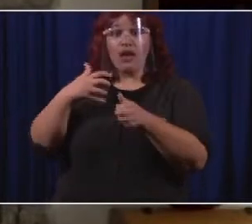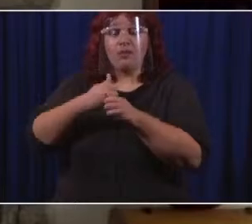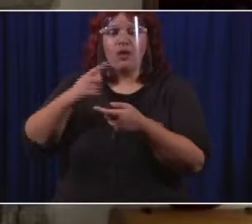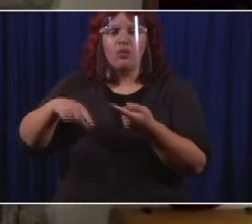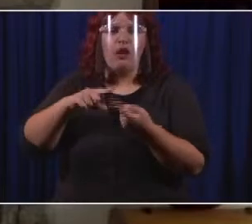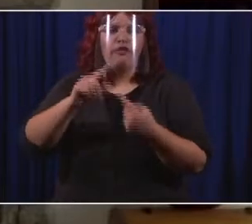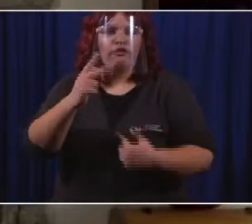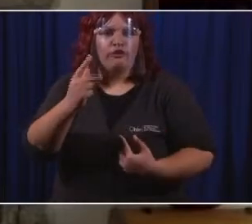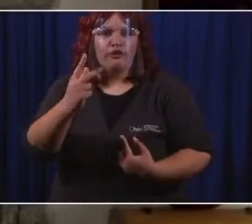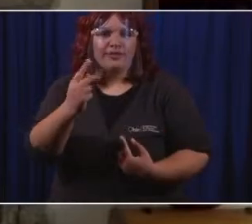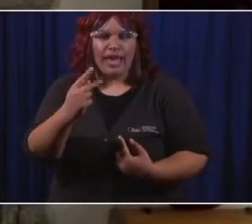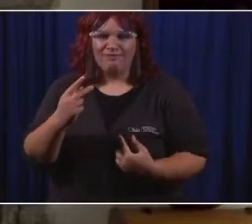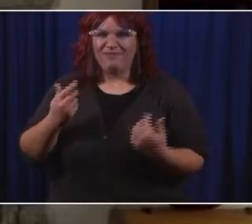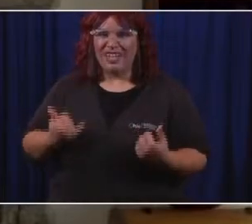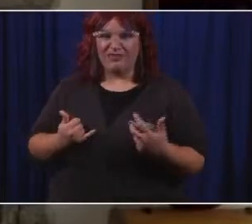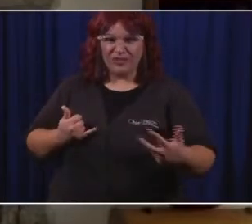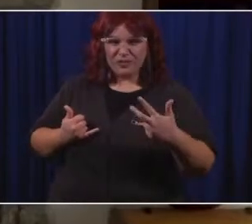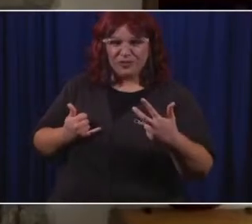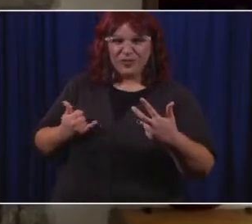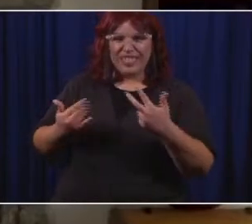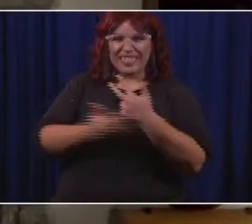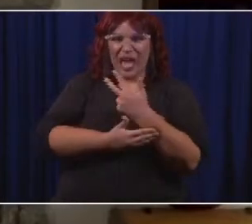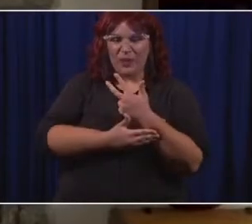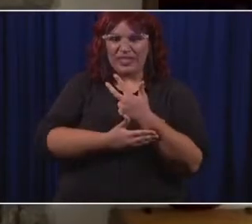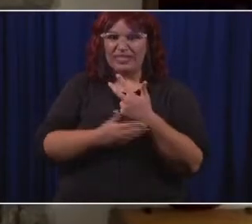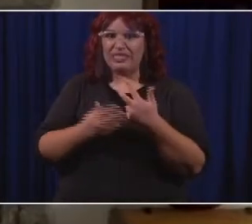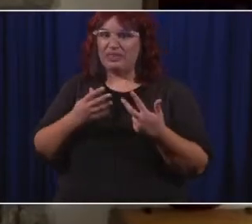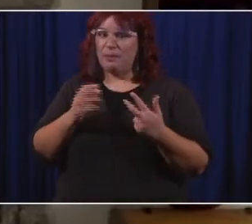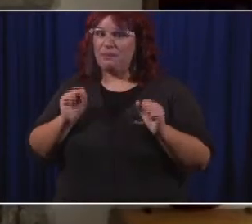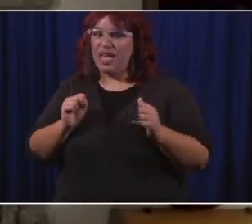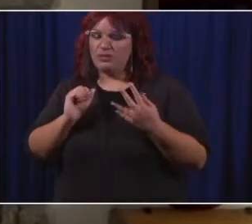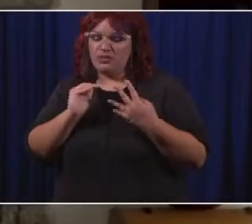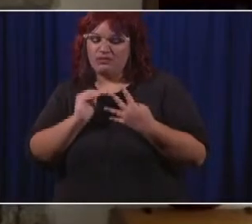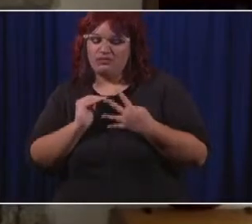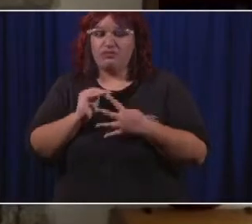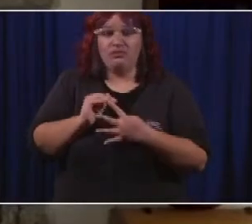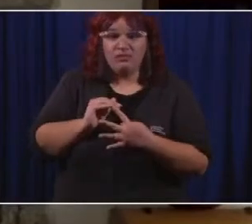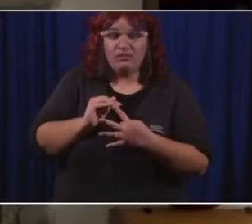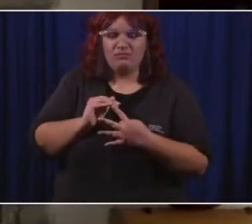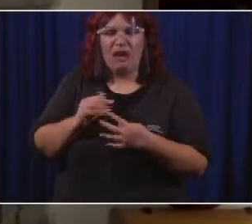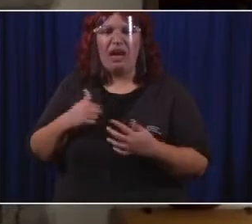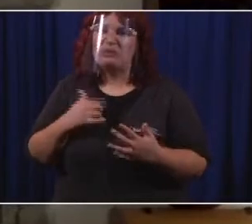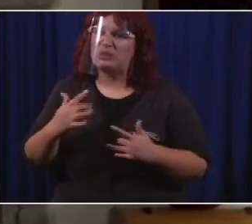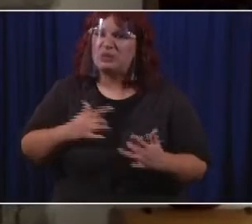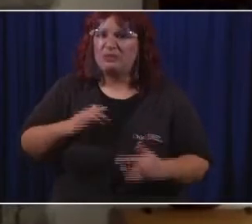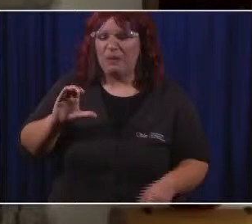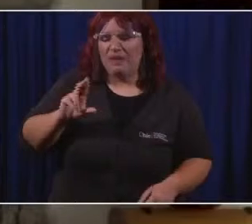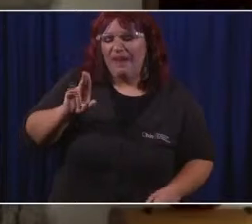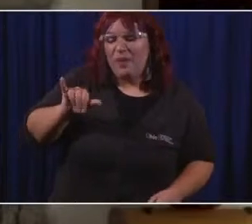about Cuyahoga County over here in Cleveland. Is that one of the 3 counties? Yeah, I mean,